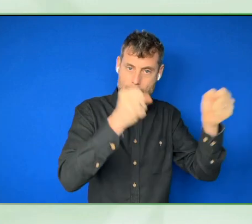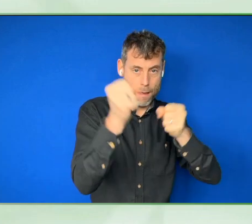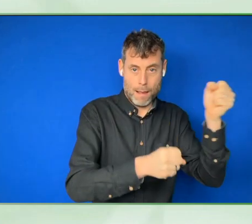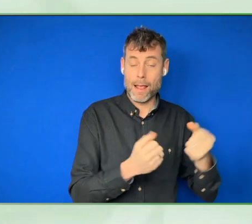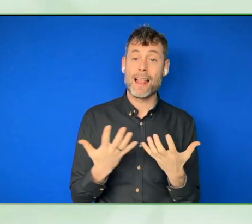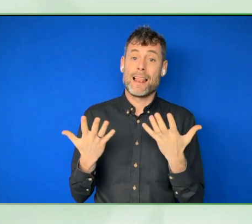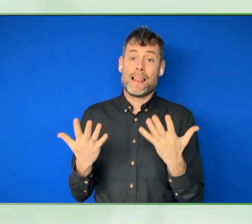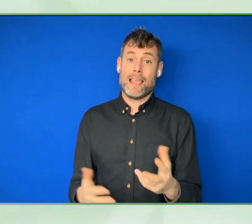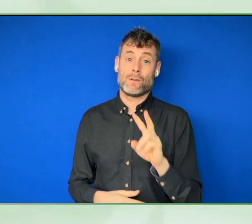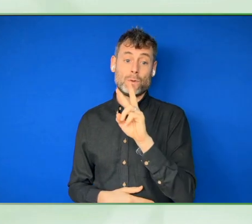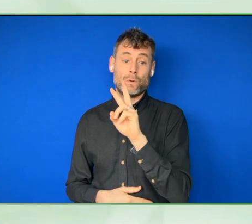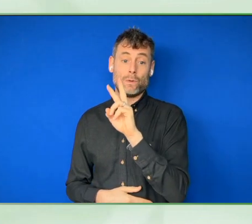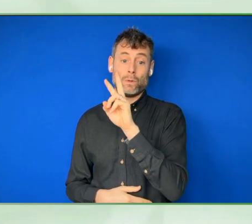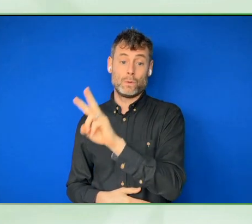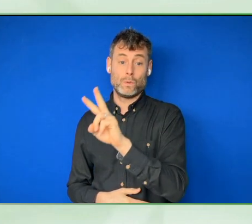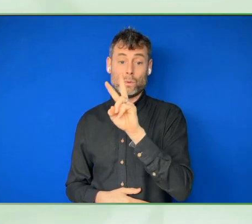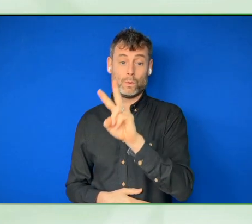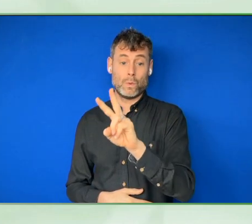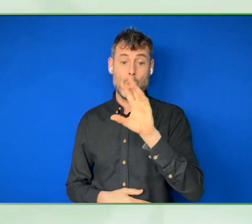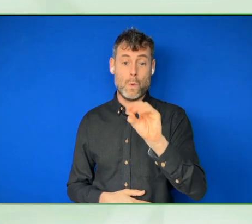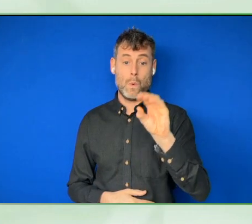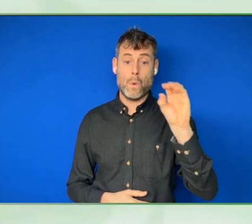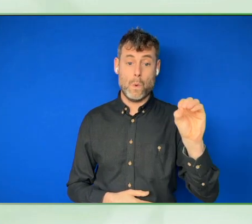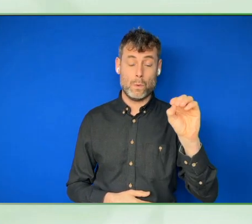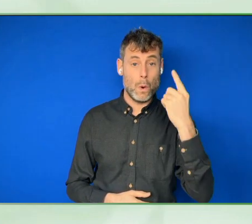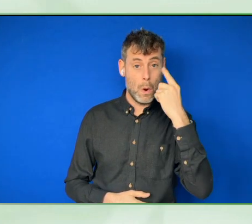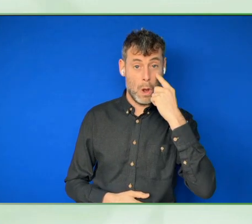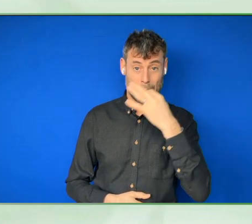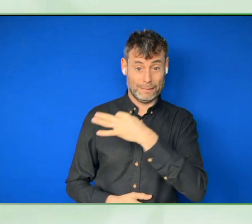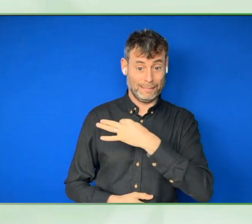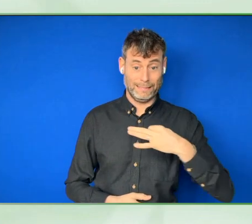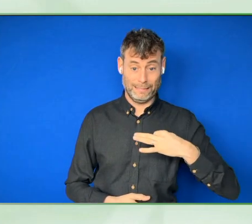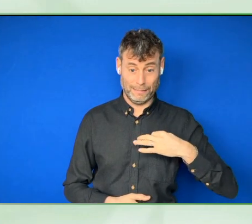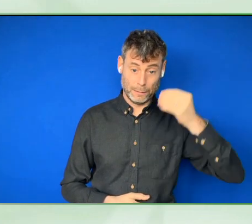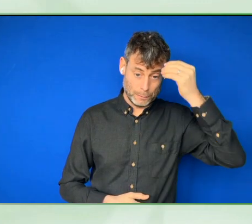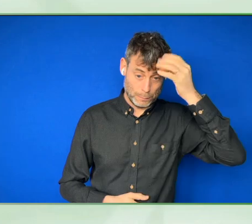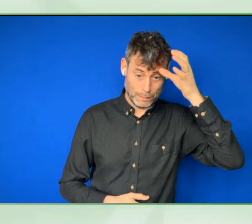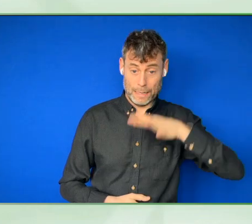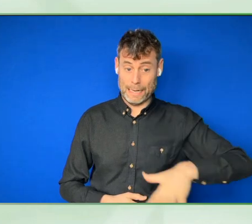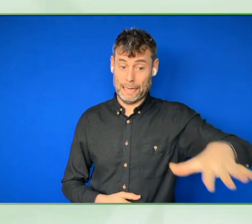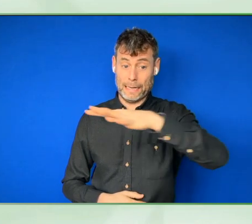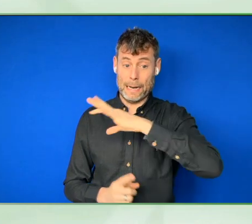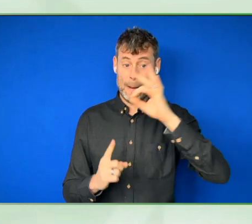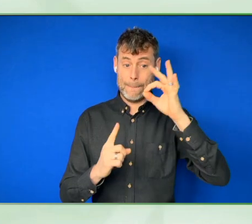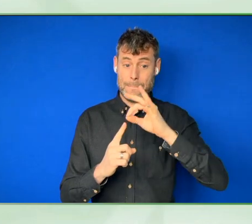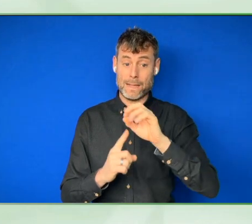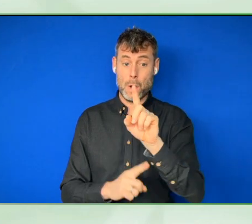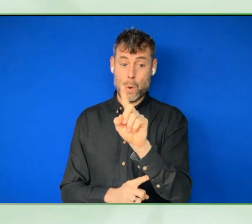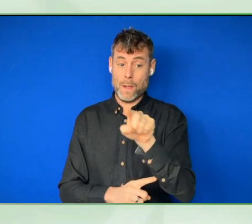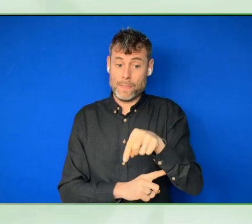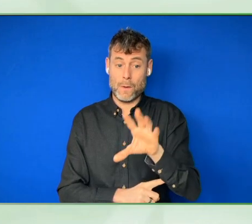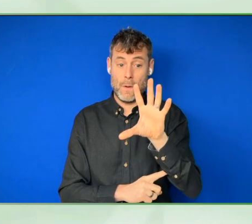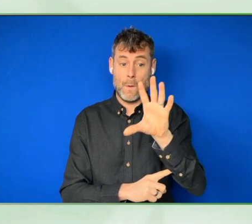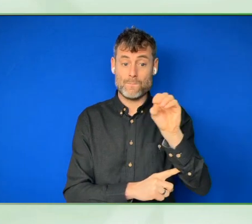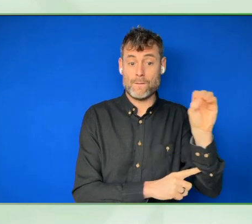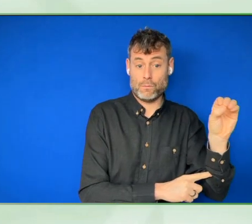Pakistan, more than 1,500 ophthalmic nurses, more than 4,000 ophthalmic technicians, and they